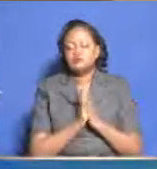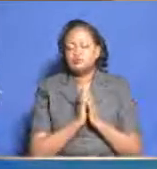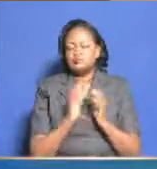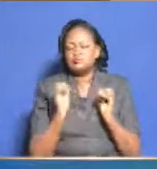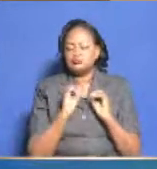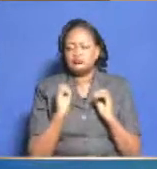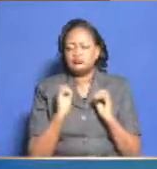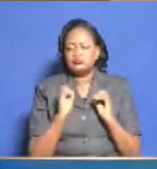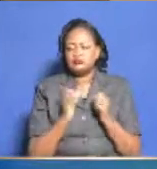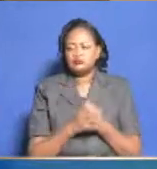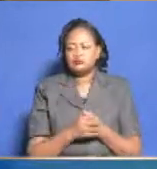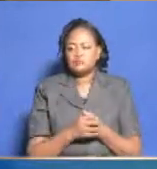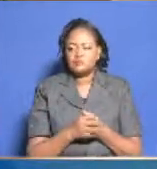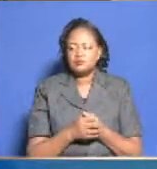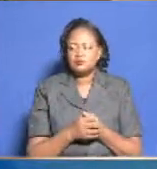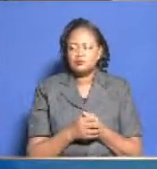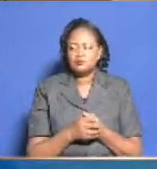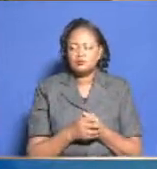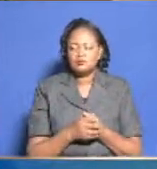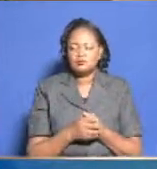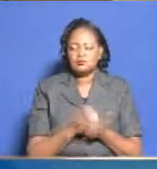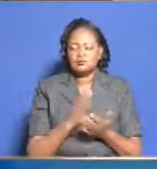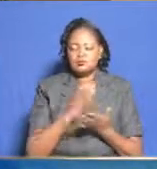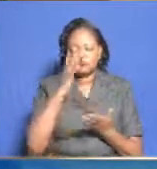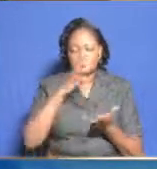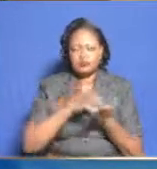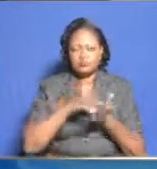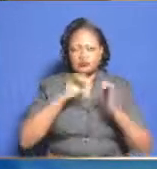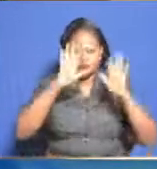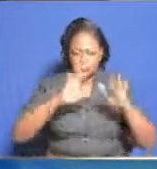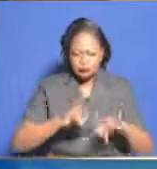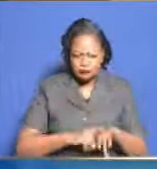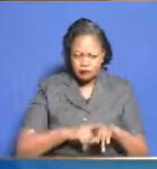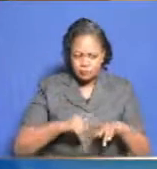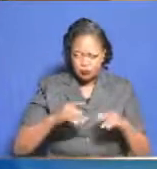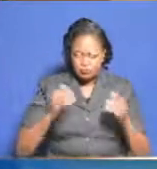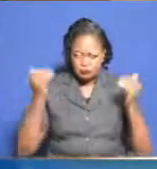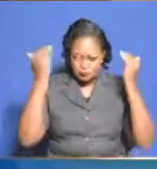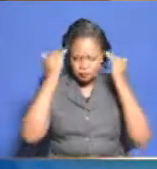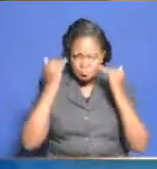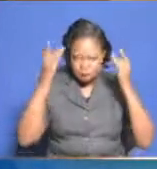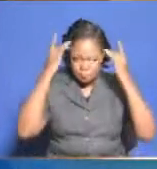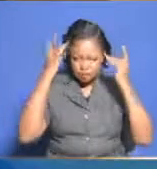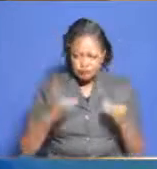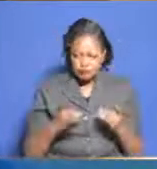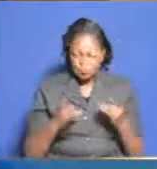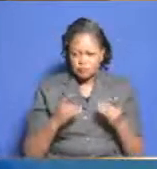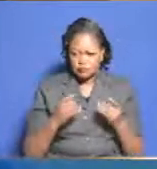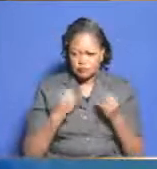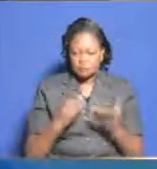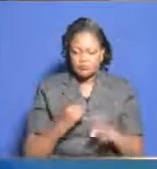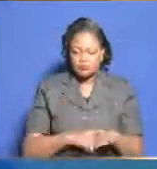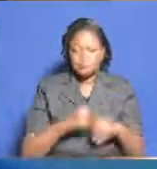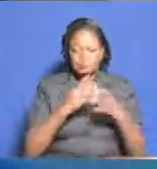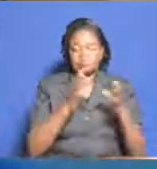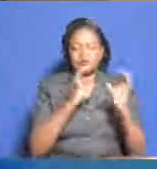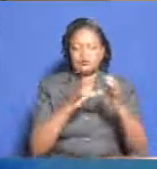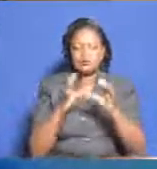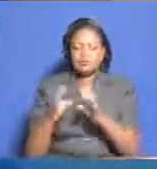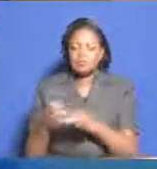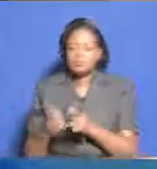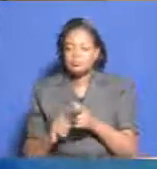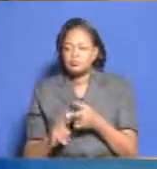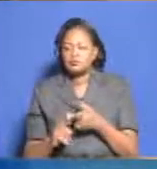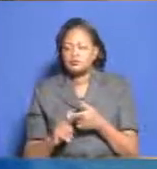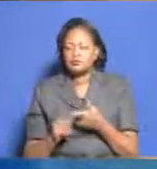said this case is very important. Once the court retires and decides how much time to give the parties, I think